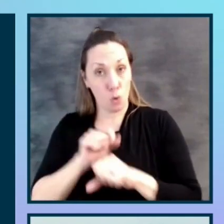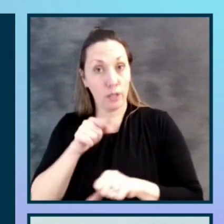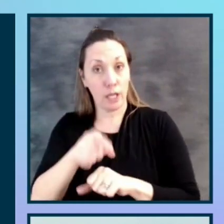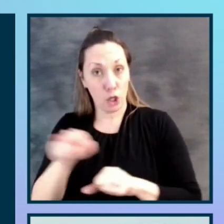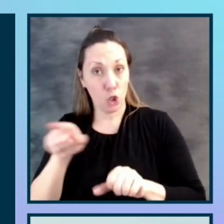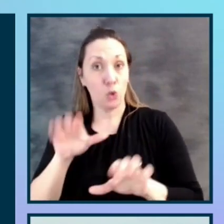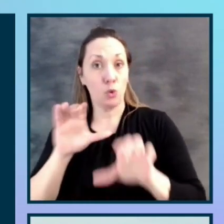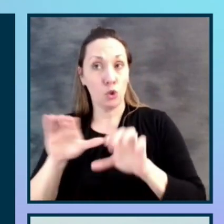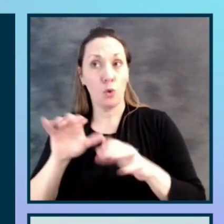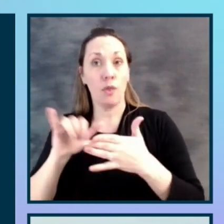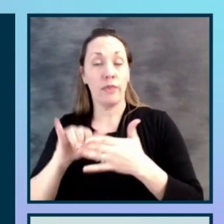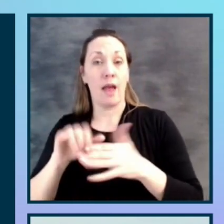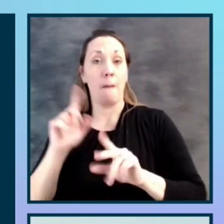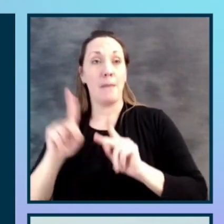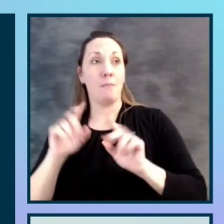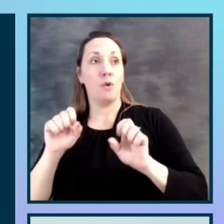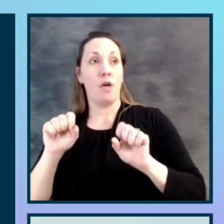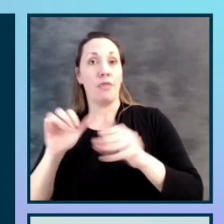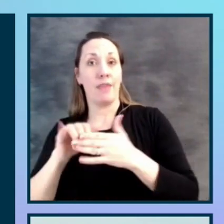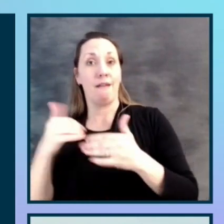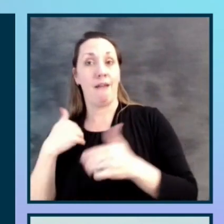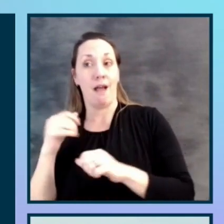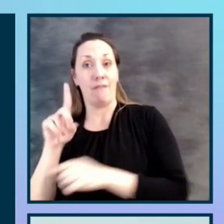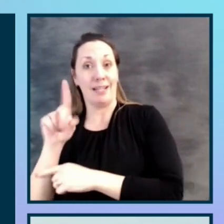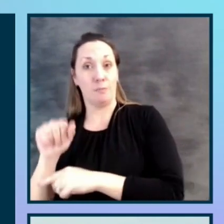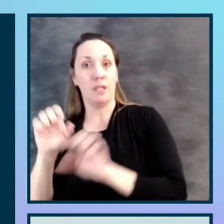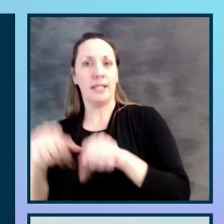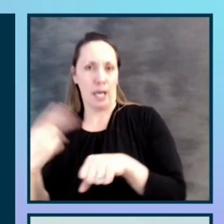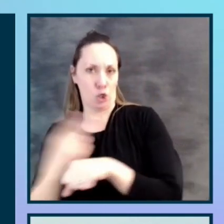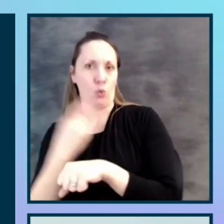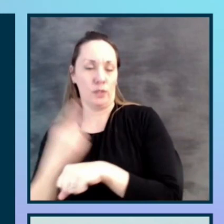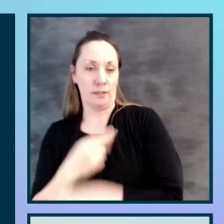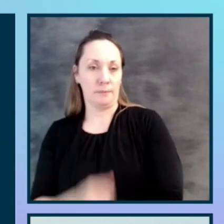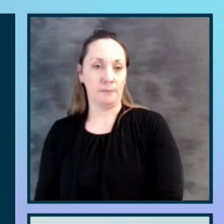and usable by people with disabilities.